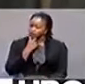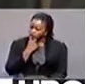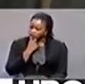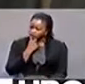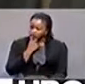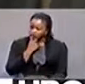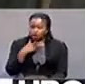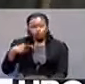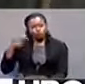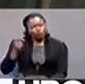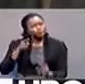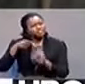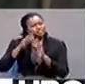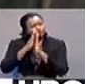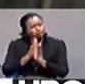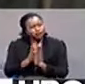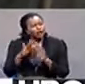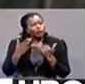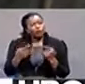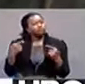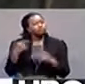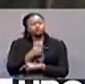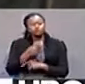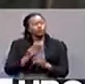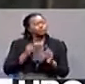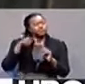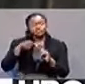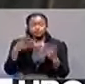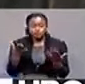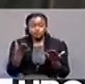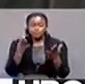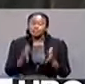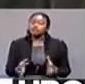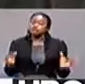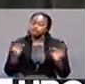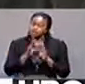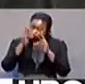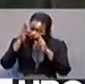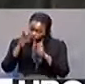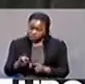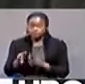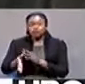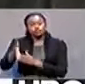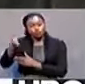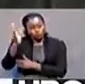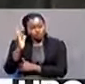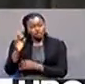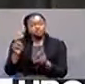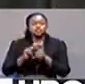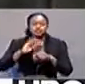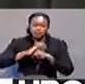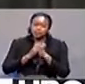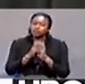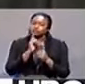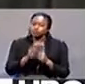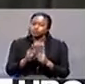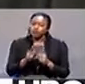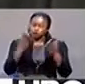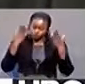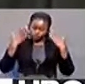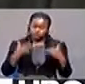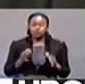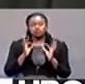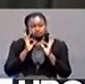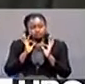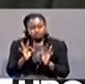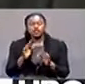have gone for prayers or for something else. Can we really respect God by ensuring that we dress decently